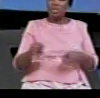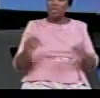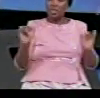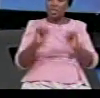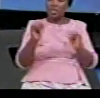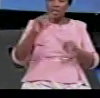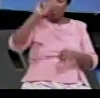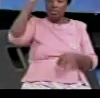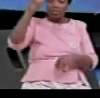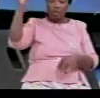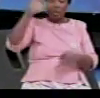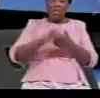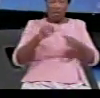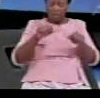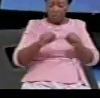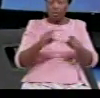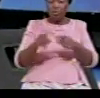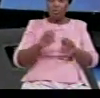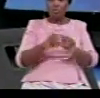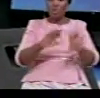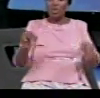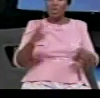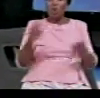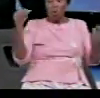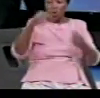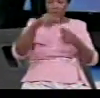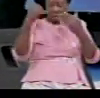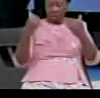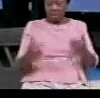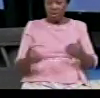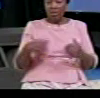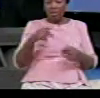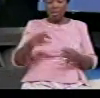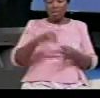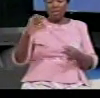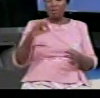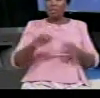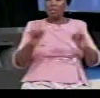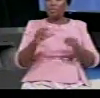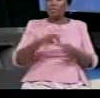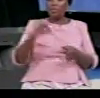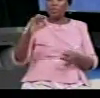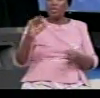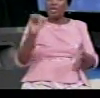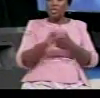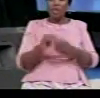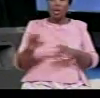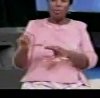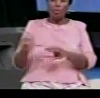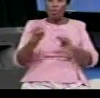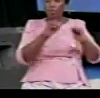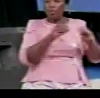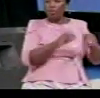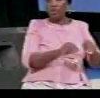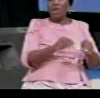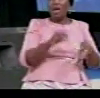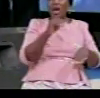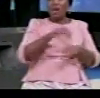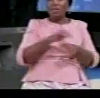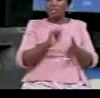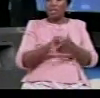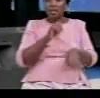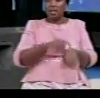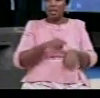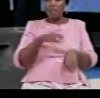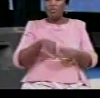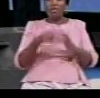on shining to the present, at the same Spirit that moved at that time in the past.